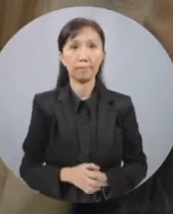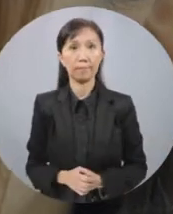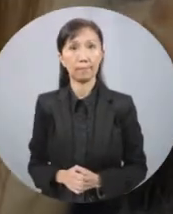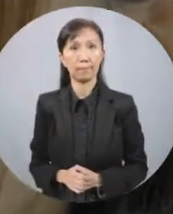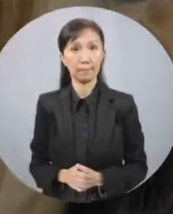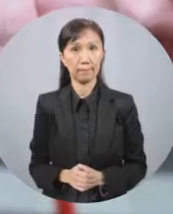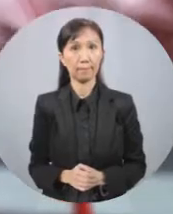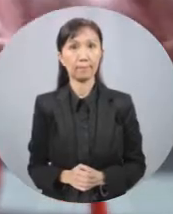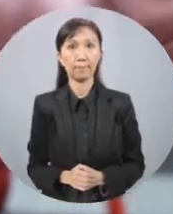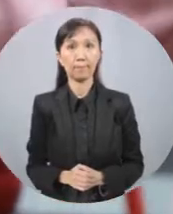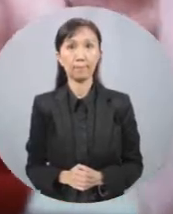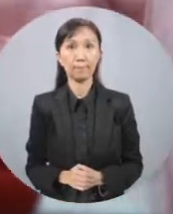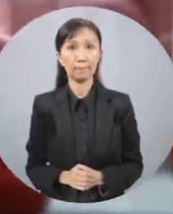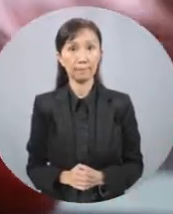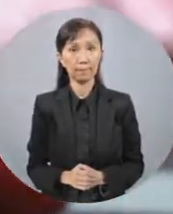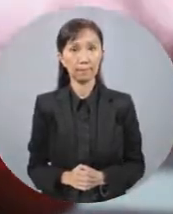right?